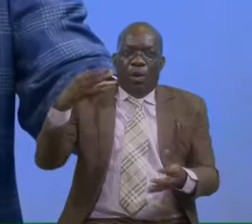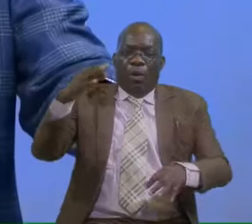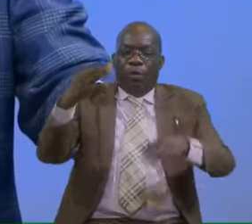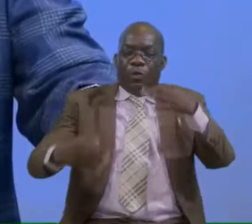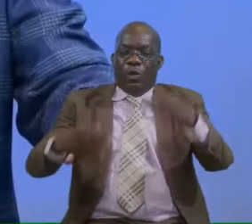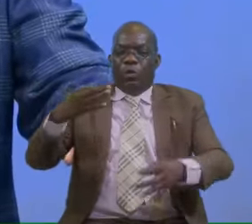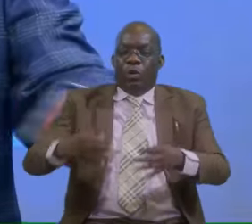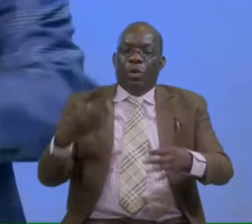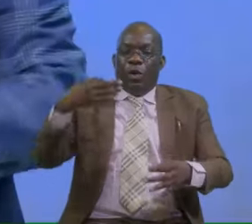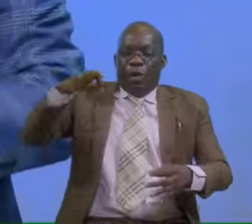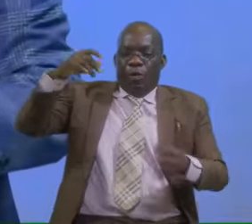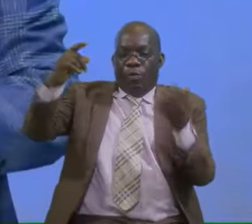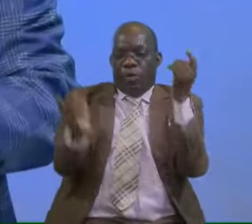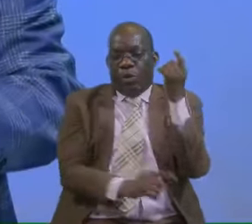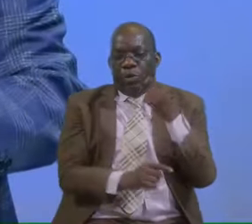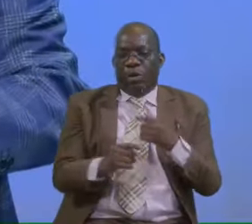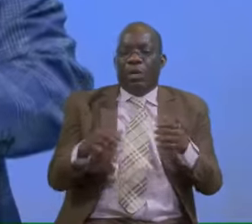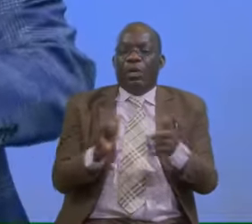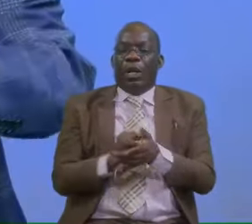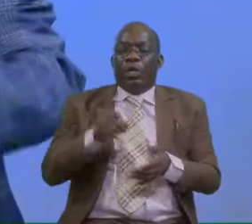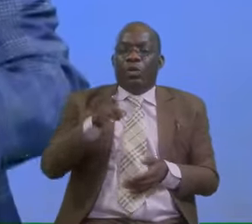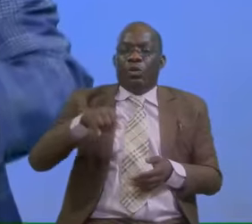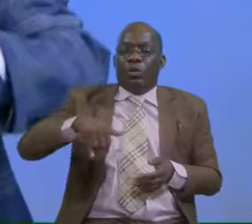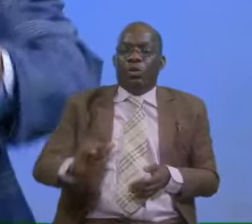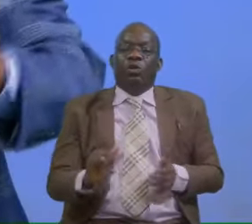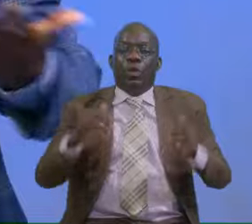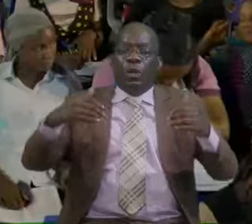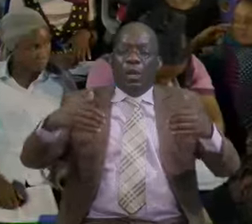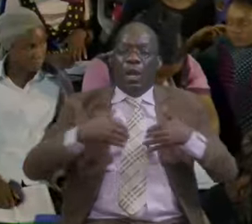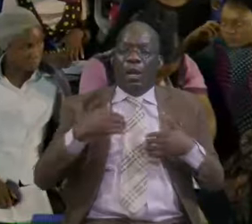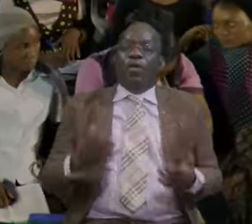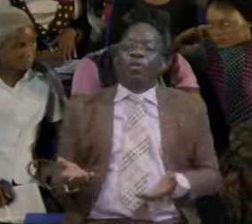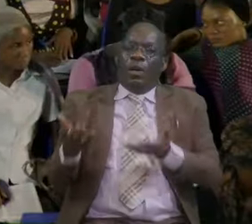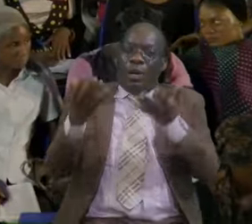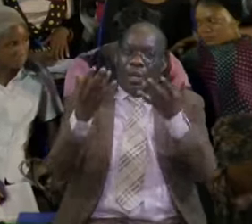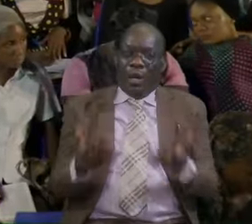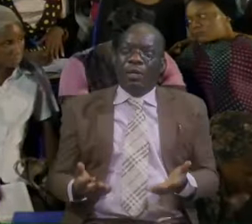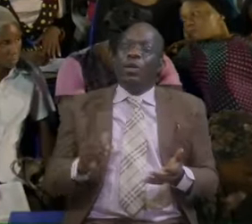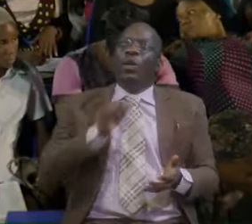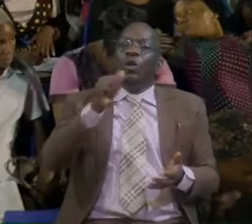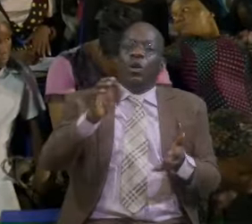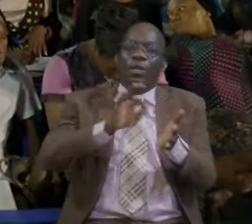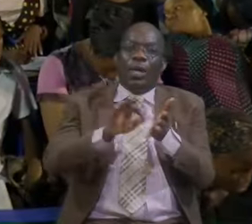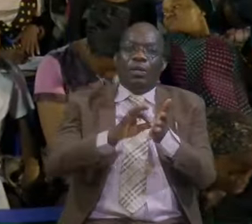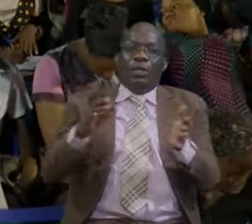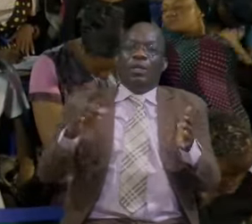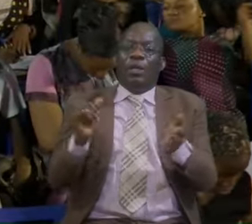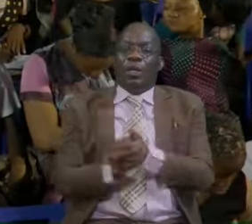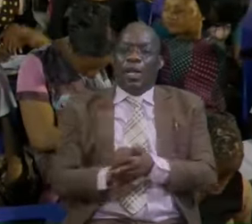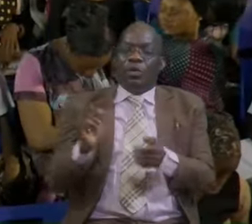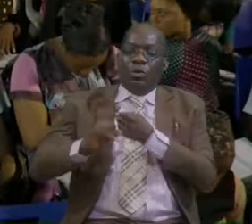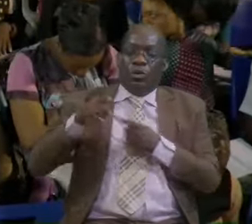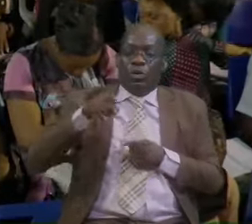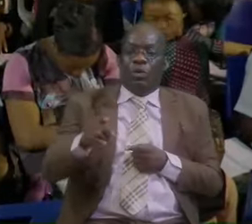a punishment that you should have borne, not imputing that unto you.